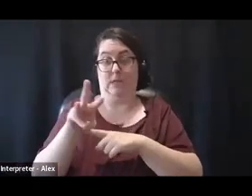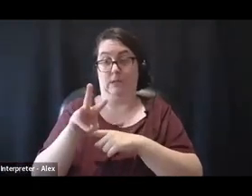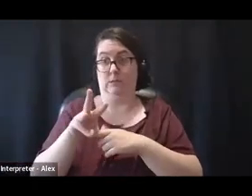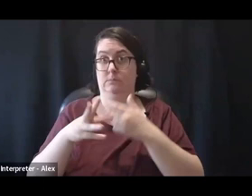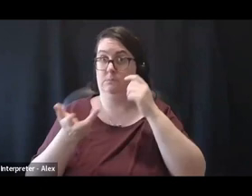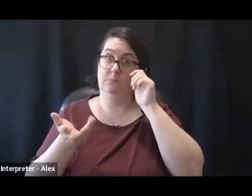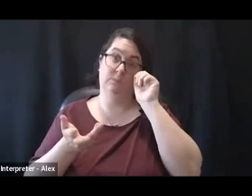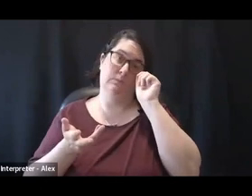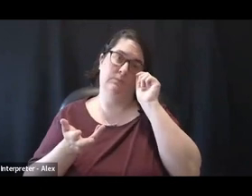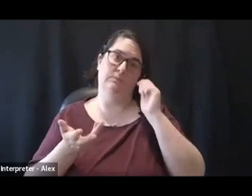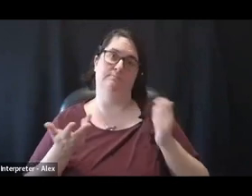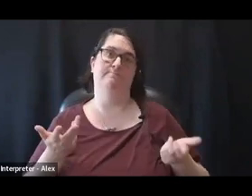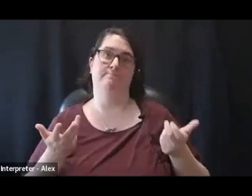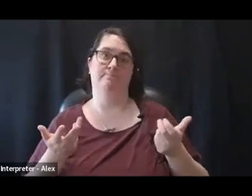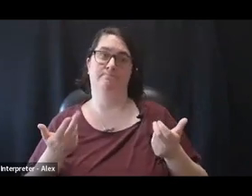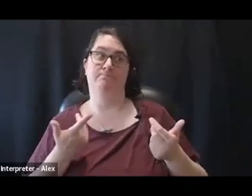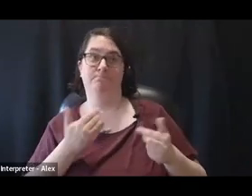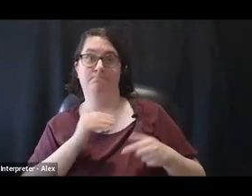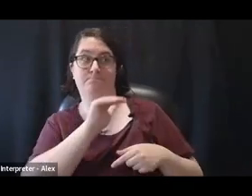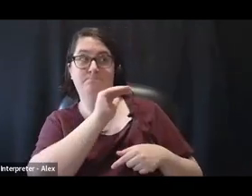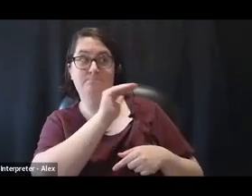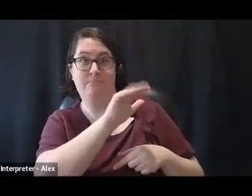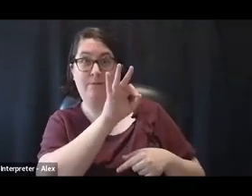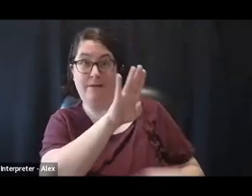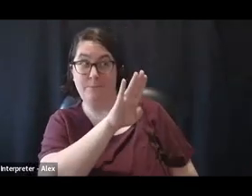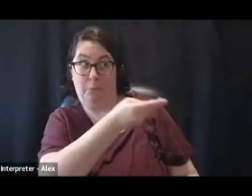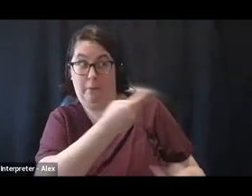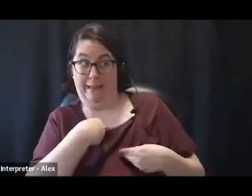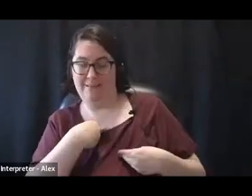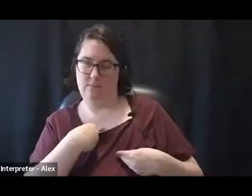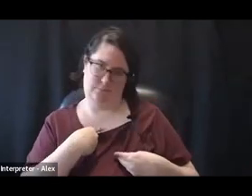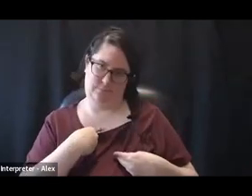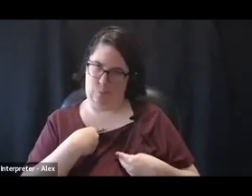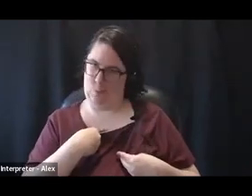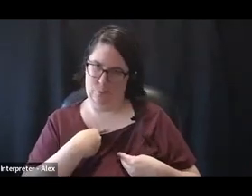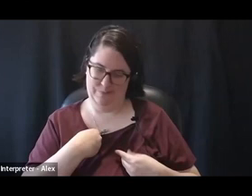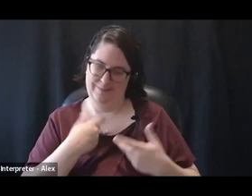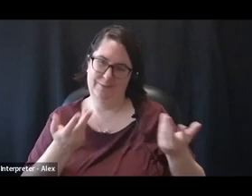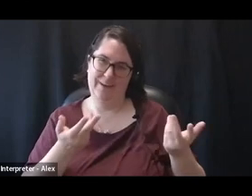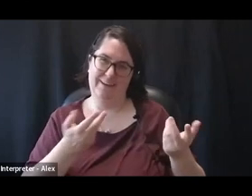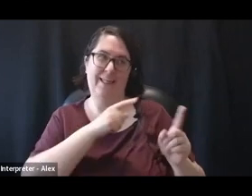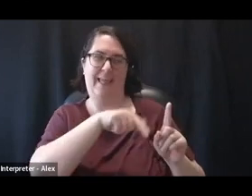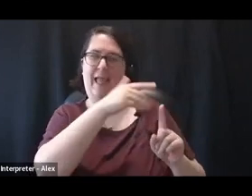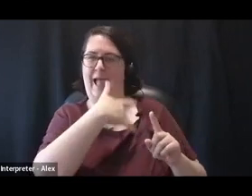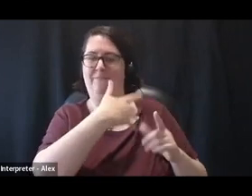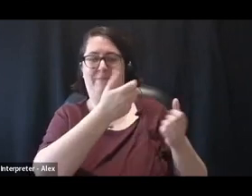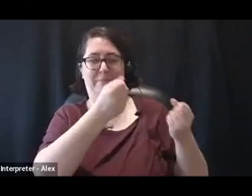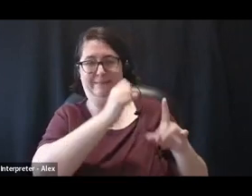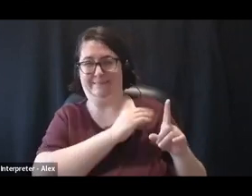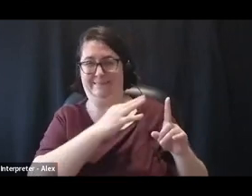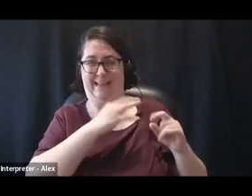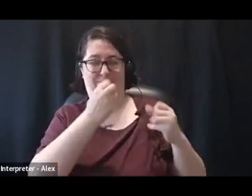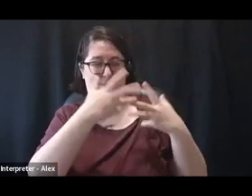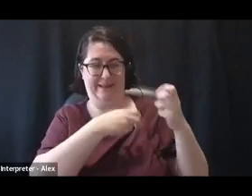website, you're not necessarily going to get Facebook. They have so many experts, so many people on staff,